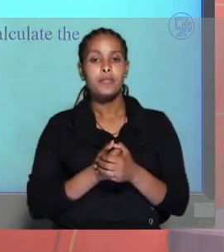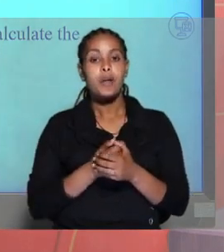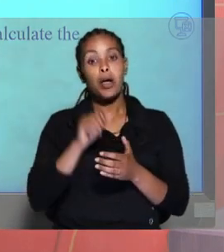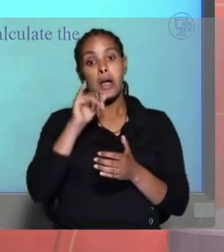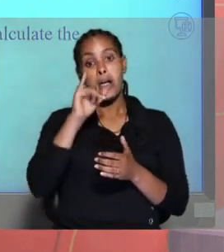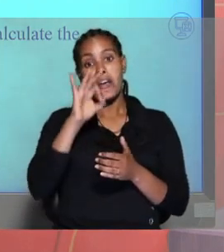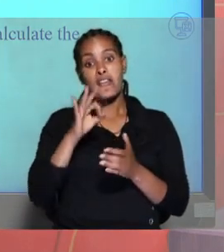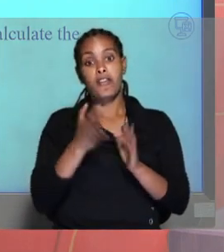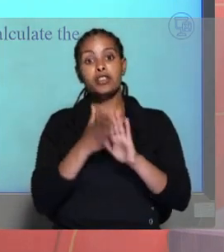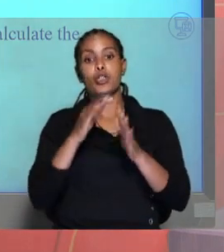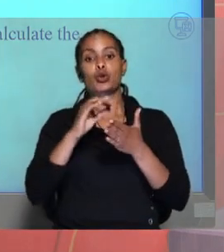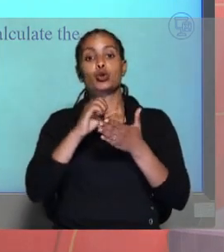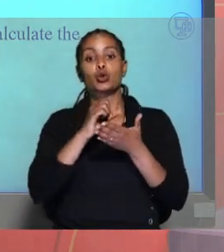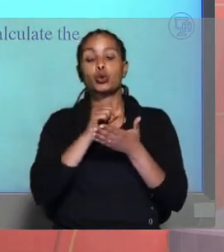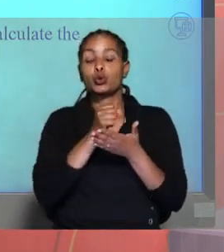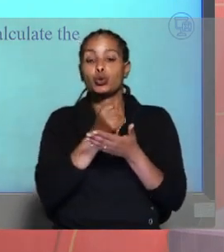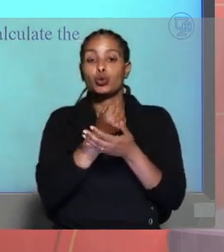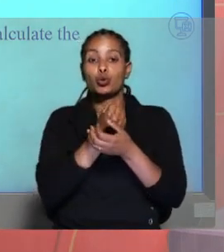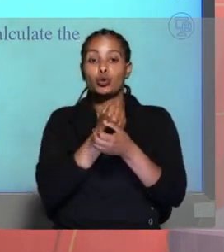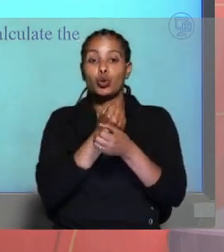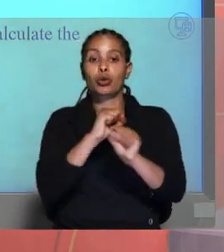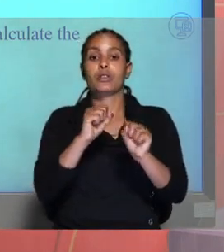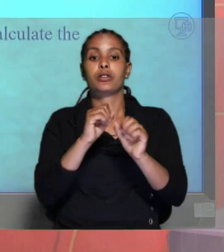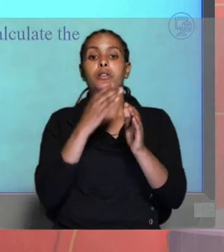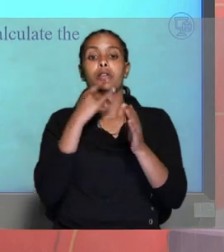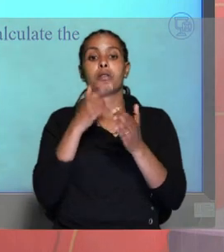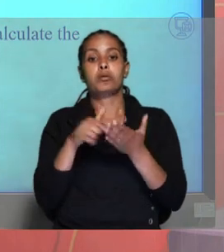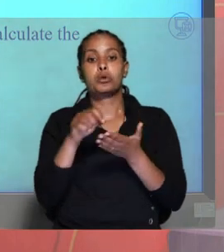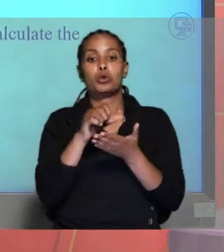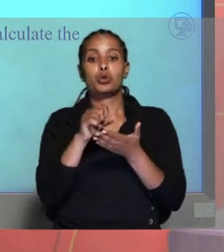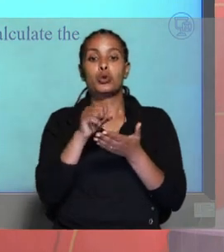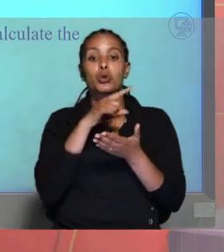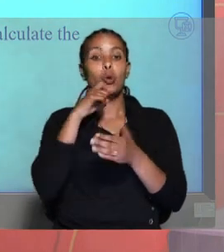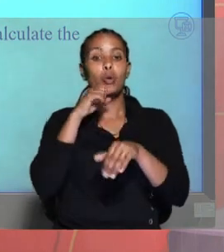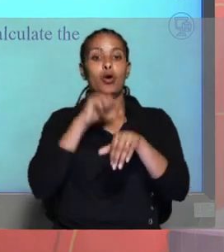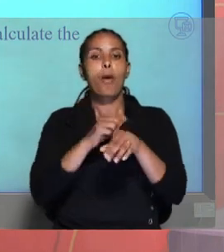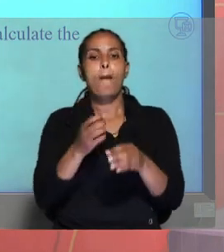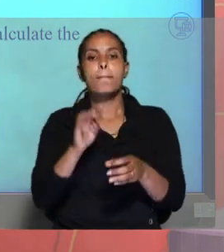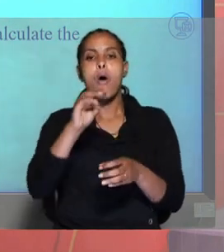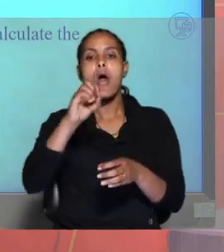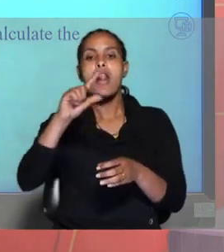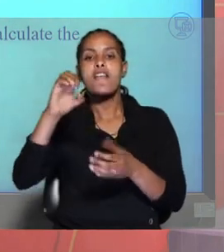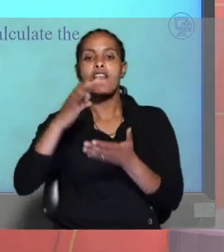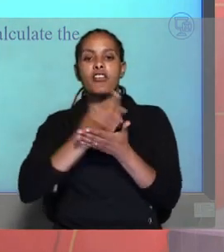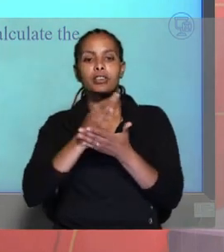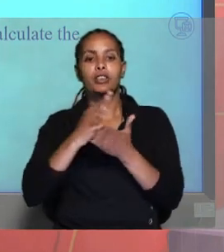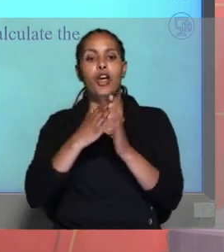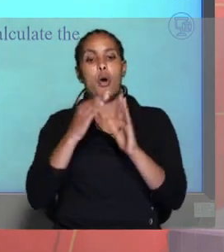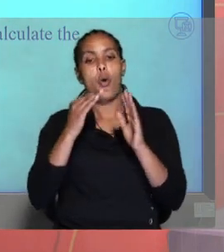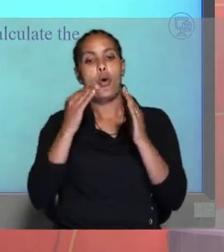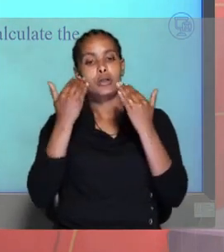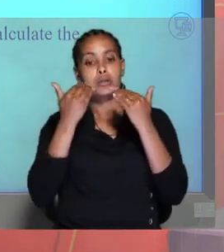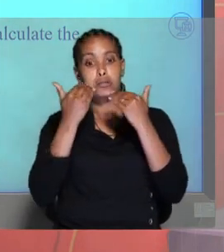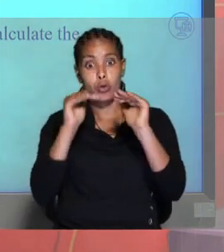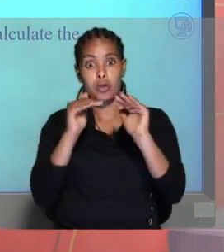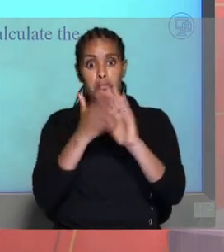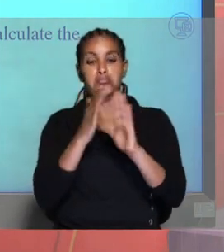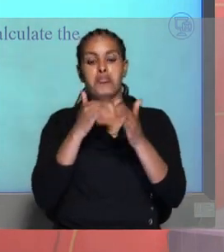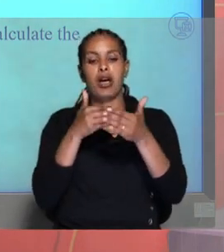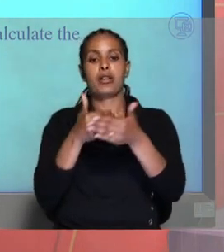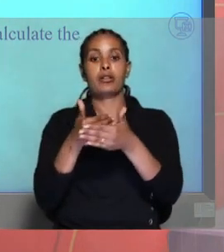If the solution has a solvent and the solids, a mole fraction gives a concentration at the